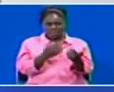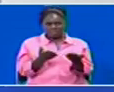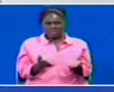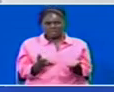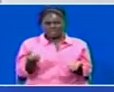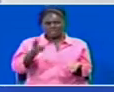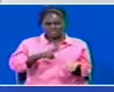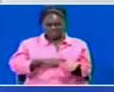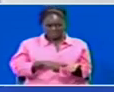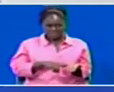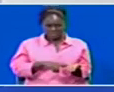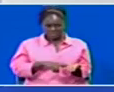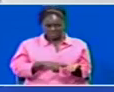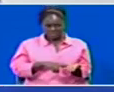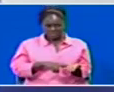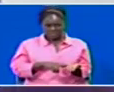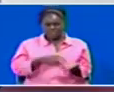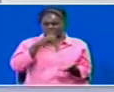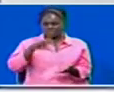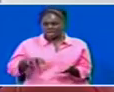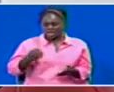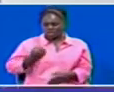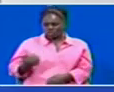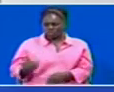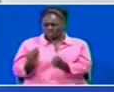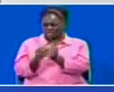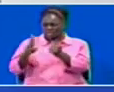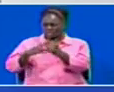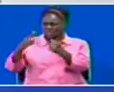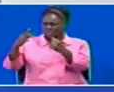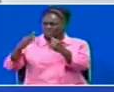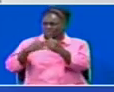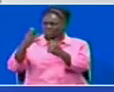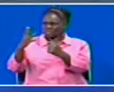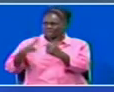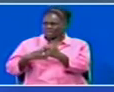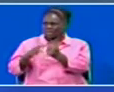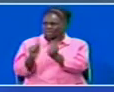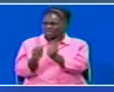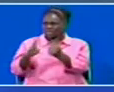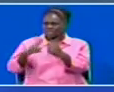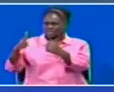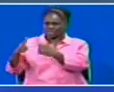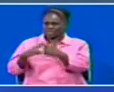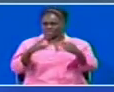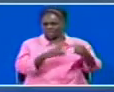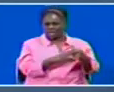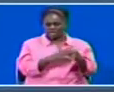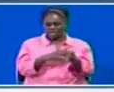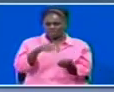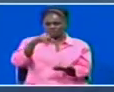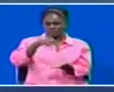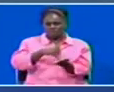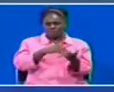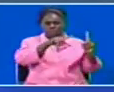to register are our sons and daughters born between 1989 and 1999, who constitute